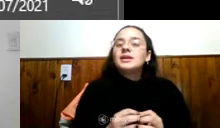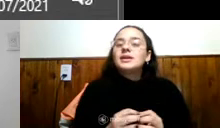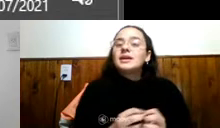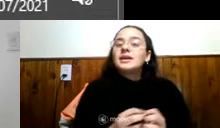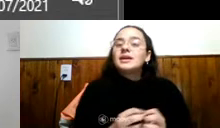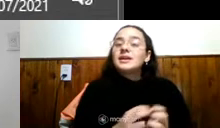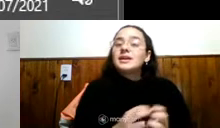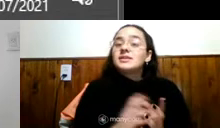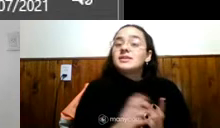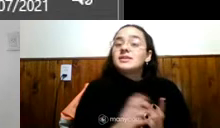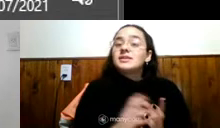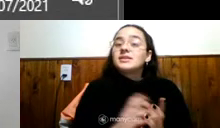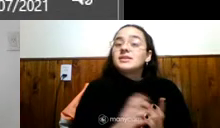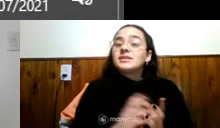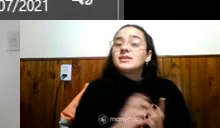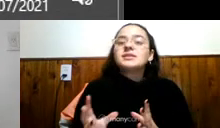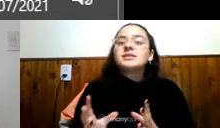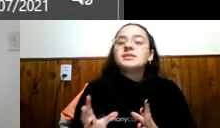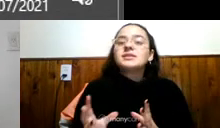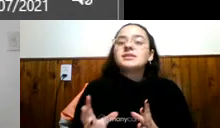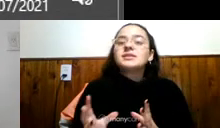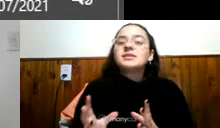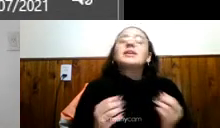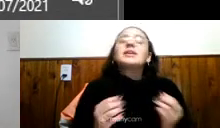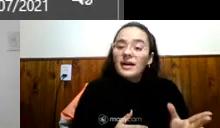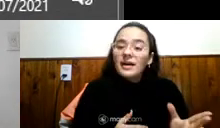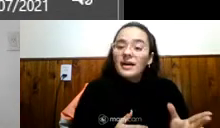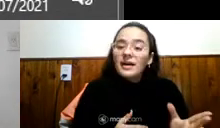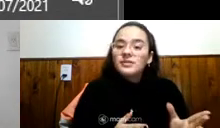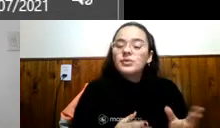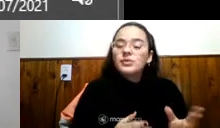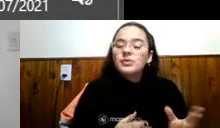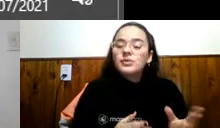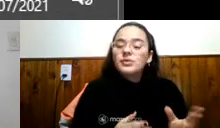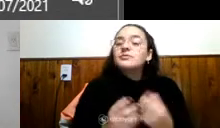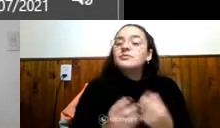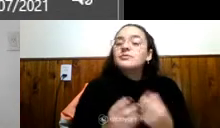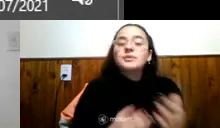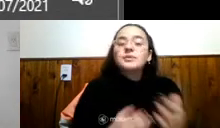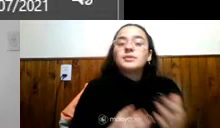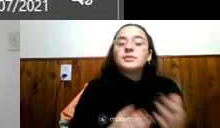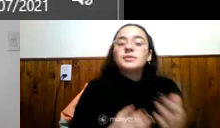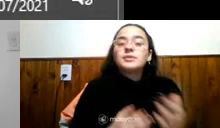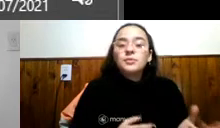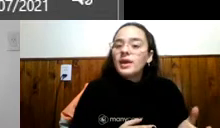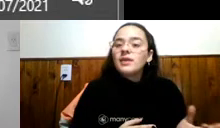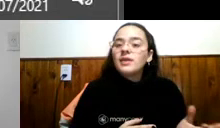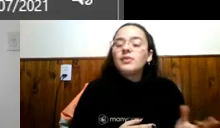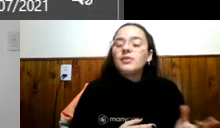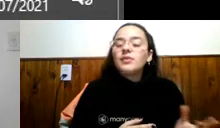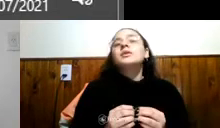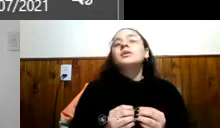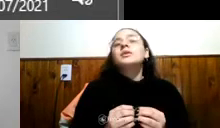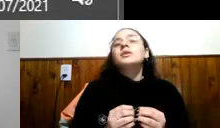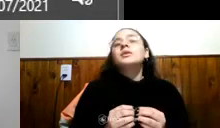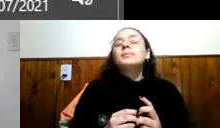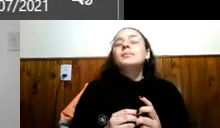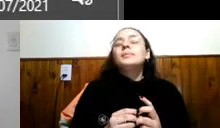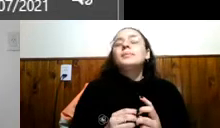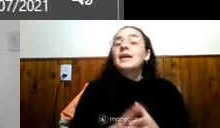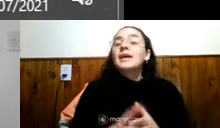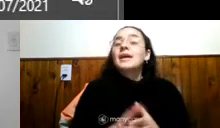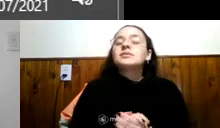characteristic that it doesn't have. You have to work in a different way. You have to plan how to